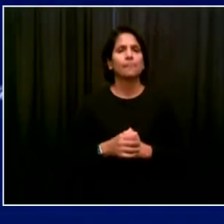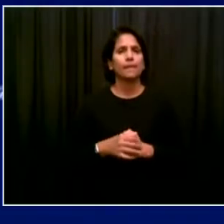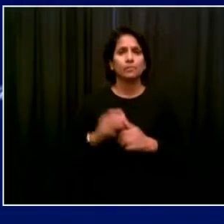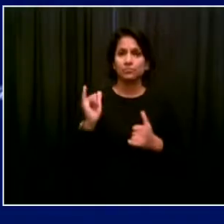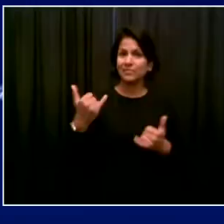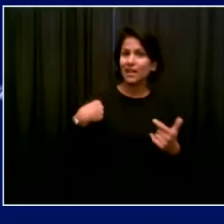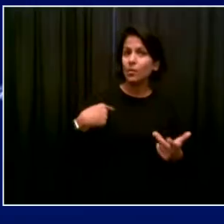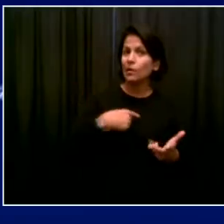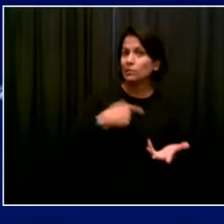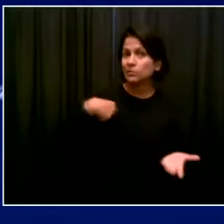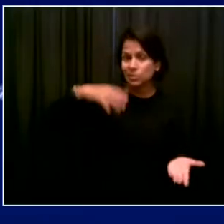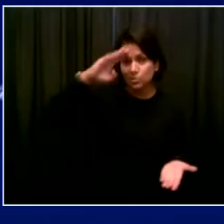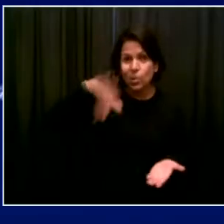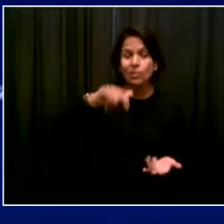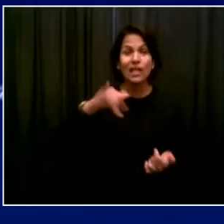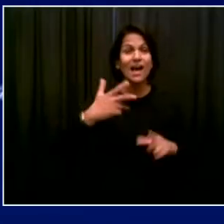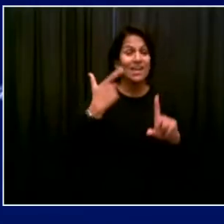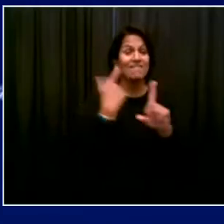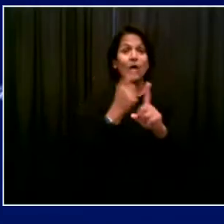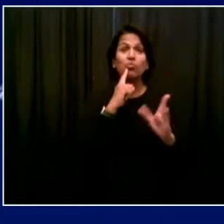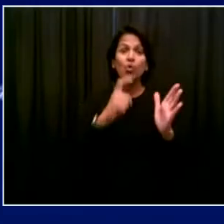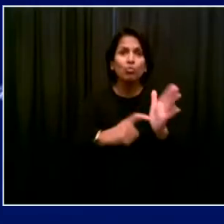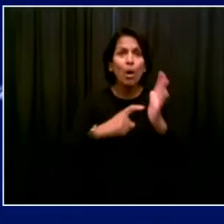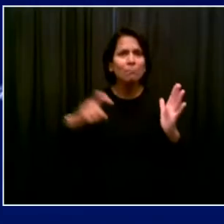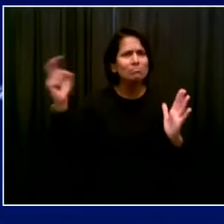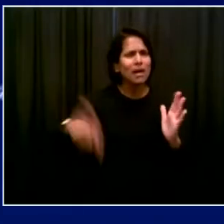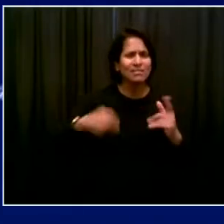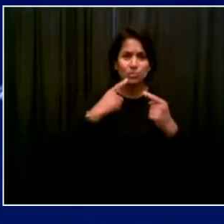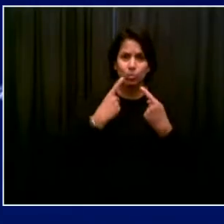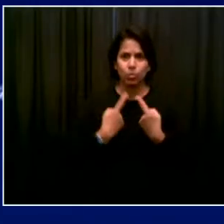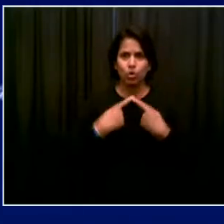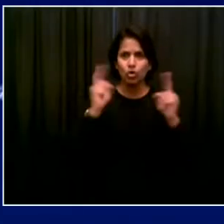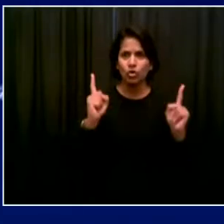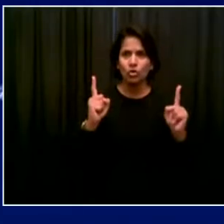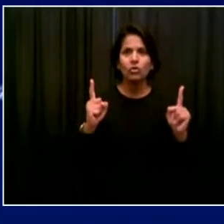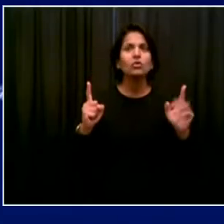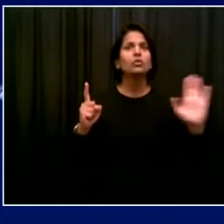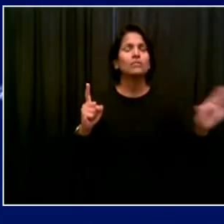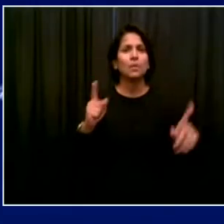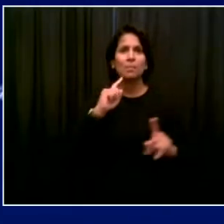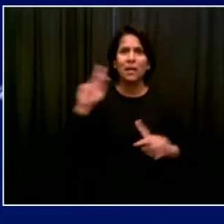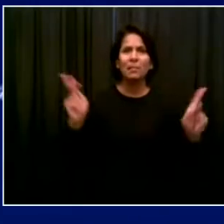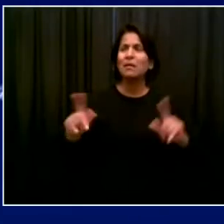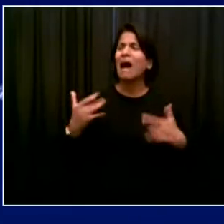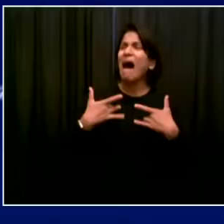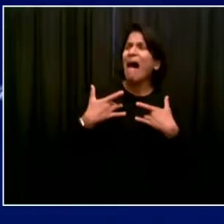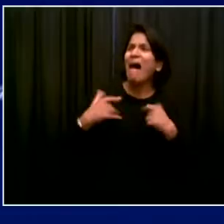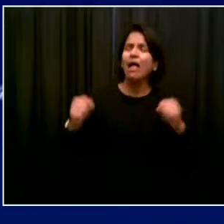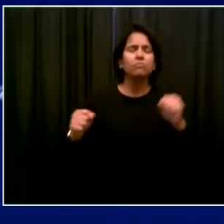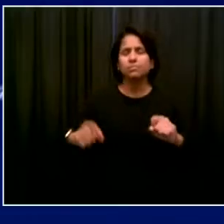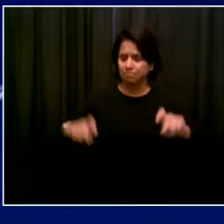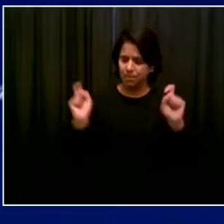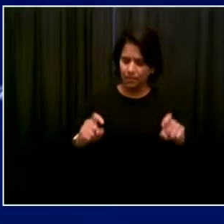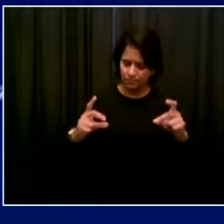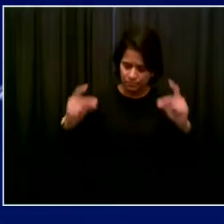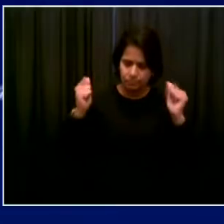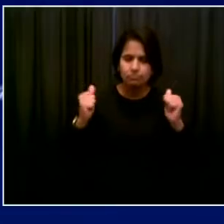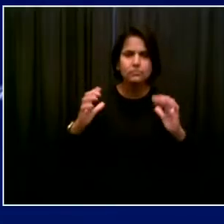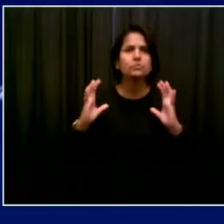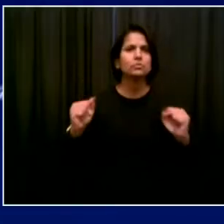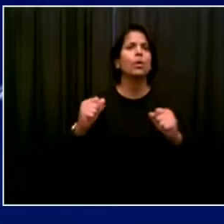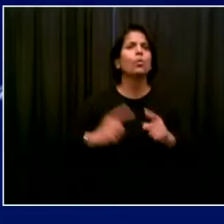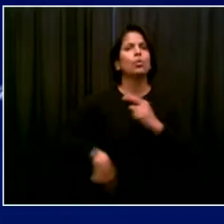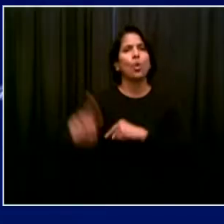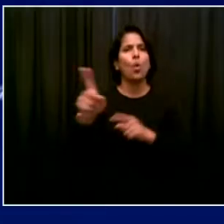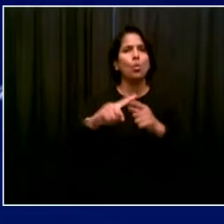result in more people getting vaccinated. And they have increased vaccination rates by 20 plus percentage points to over